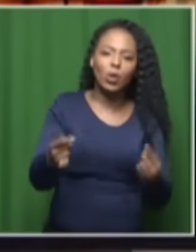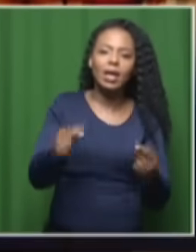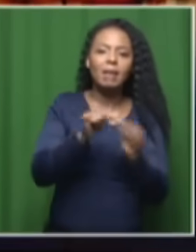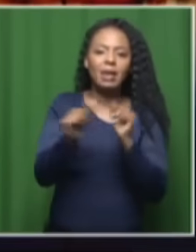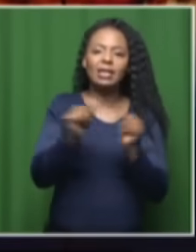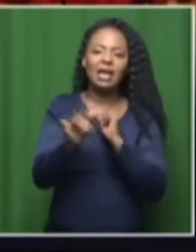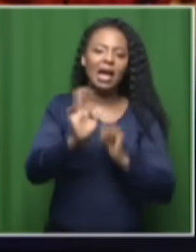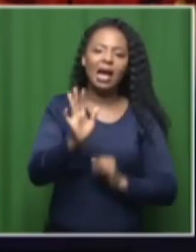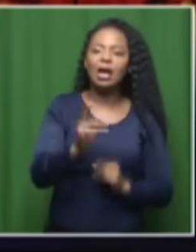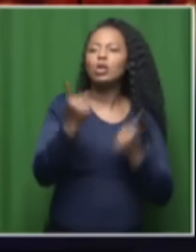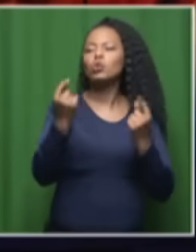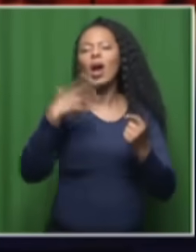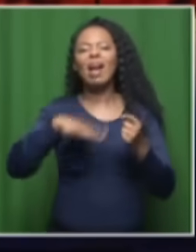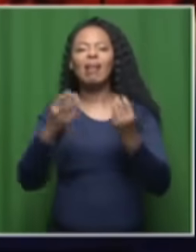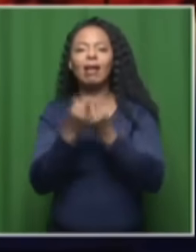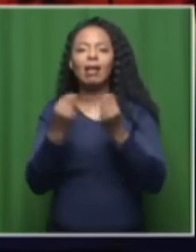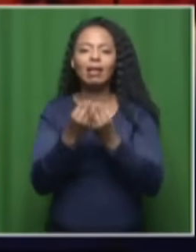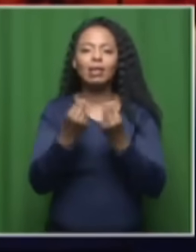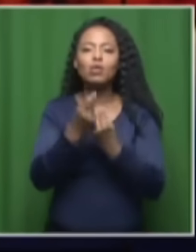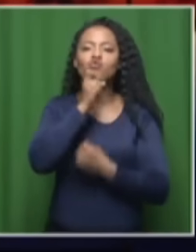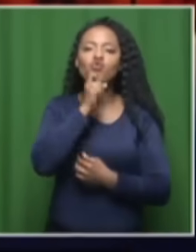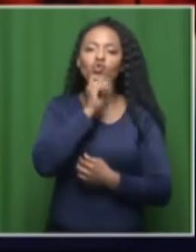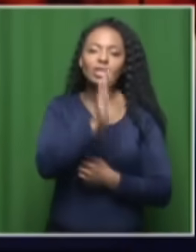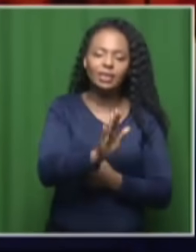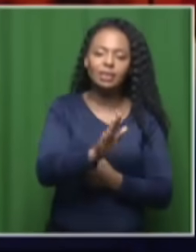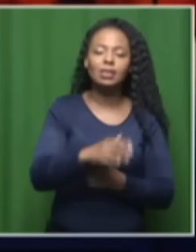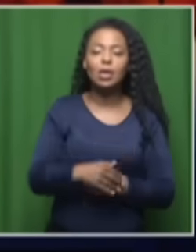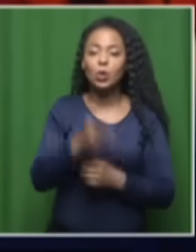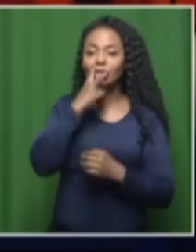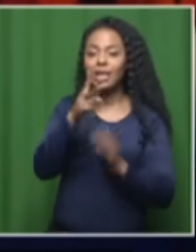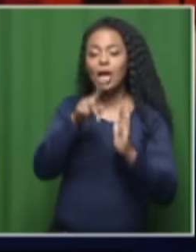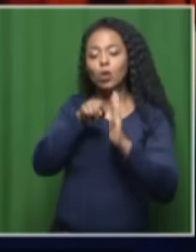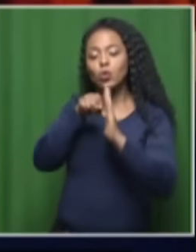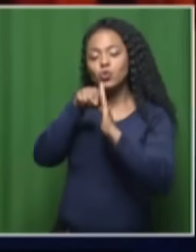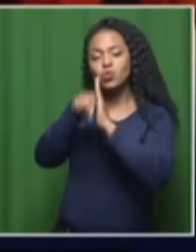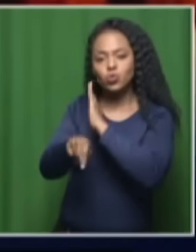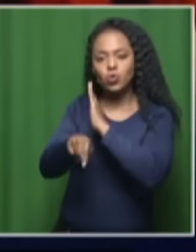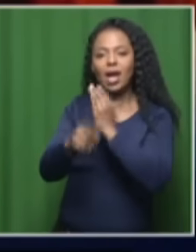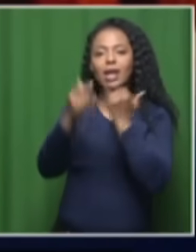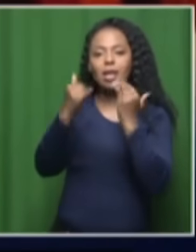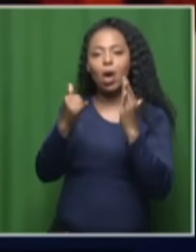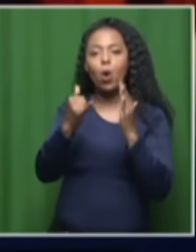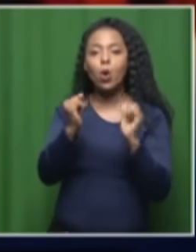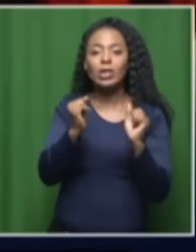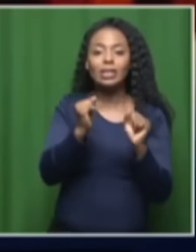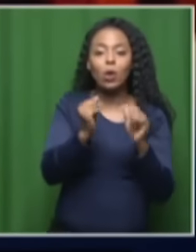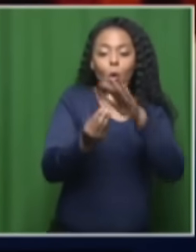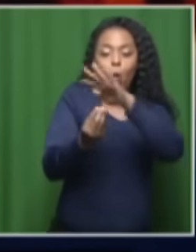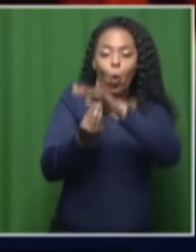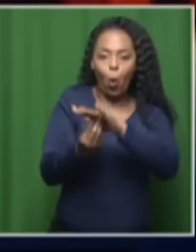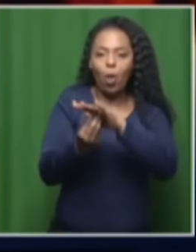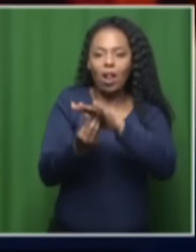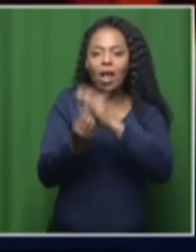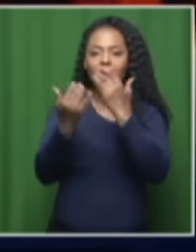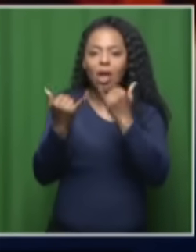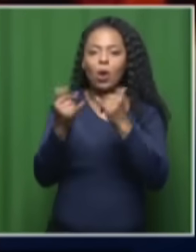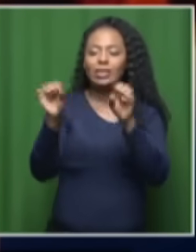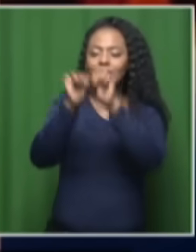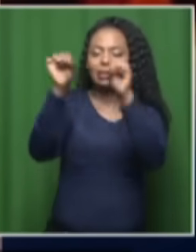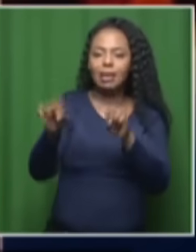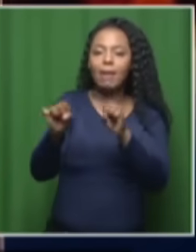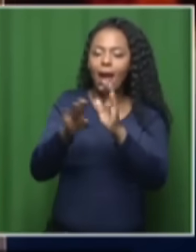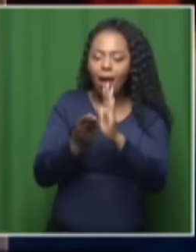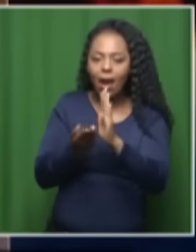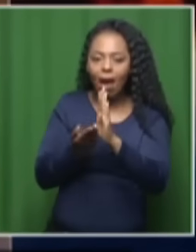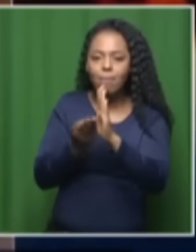their smelters and things. And you can see that drop. At the same time, the coal output went up because remember, we do less planned